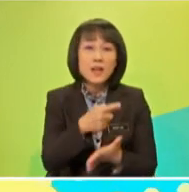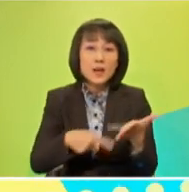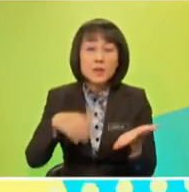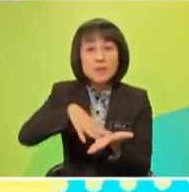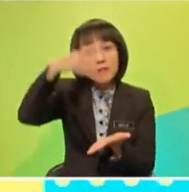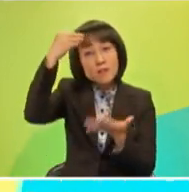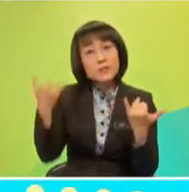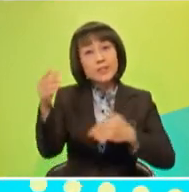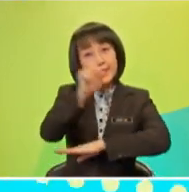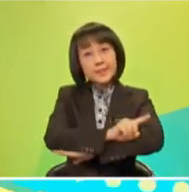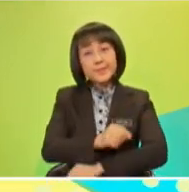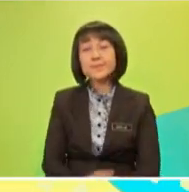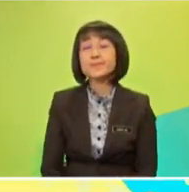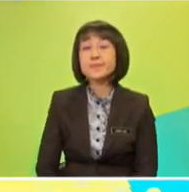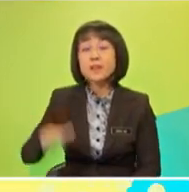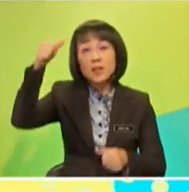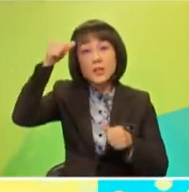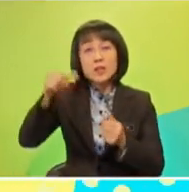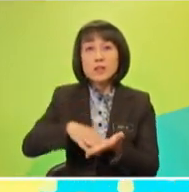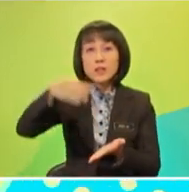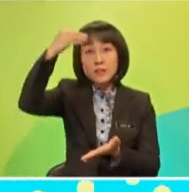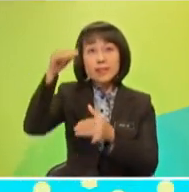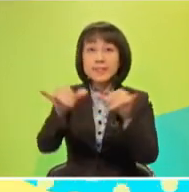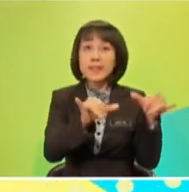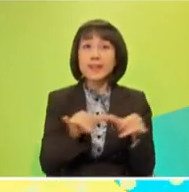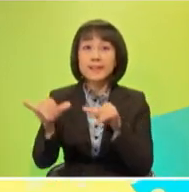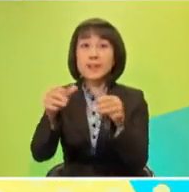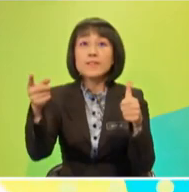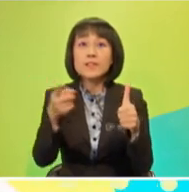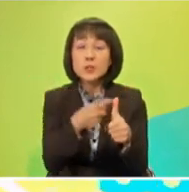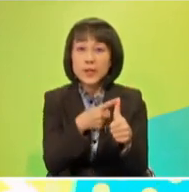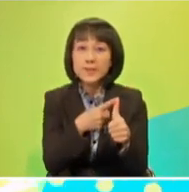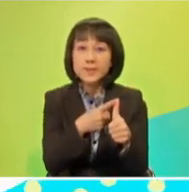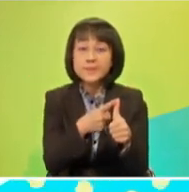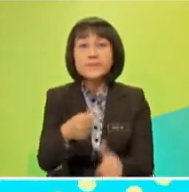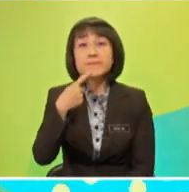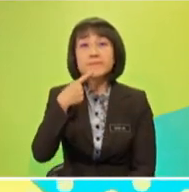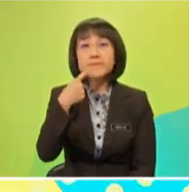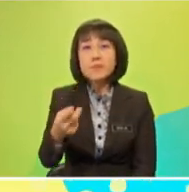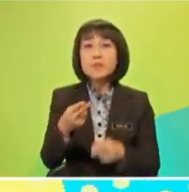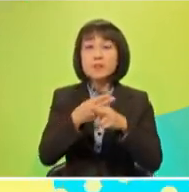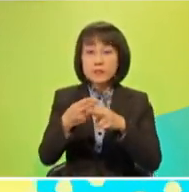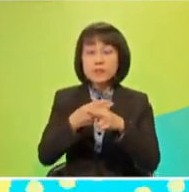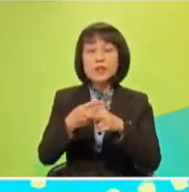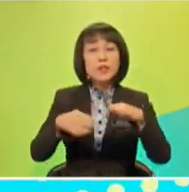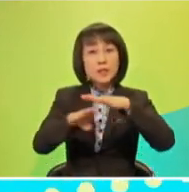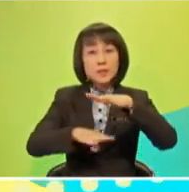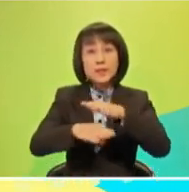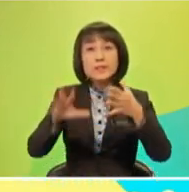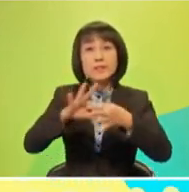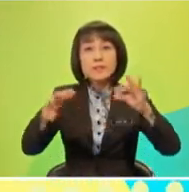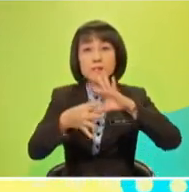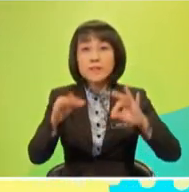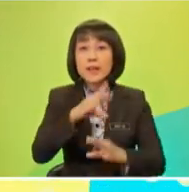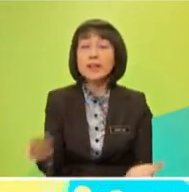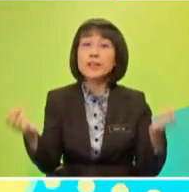Yes. Okay. Remember the learning standards that we did today? The first one is narrate very short, basic stories and